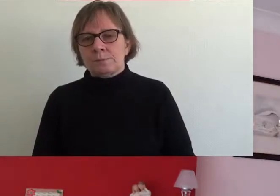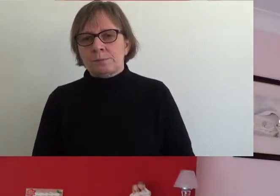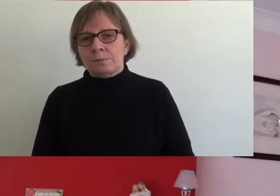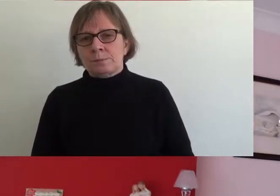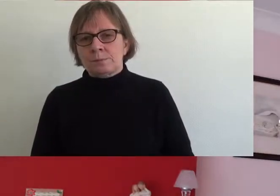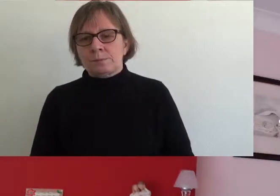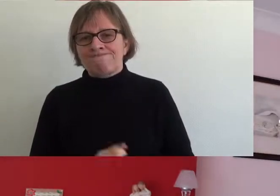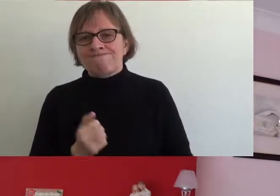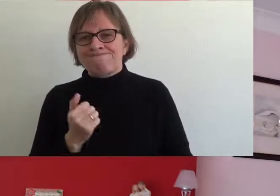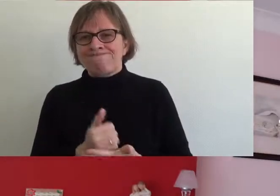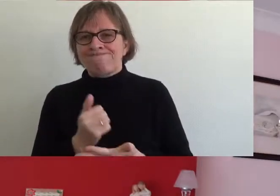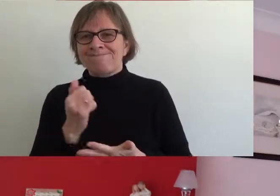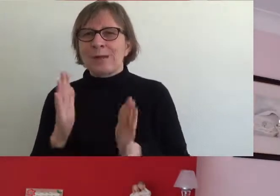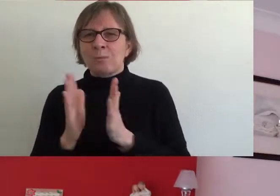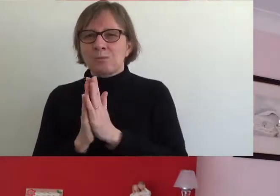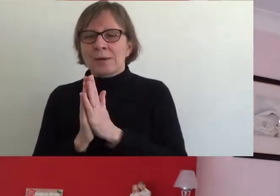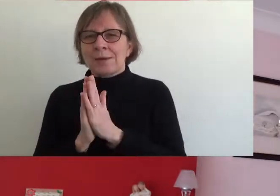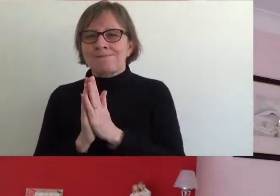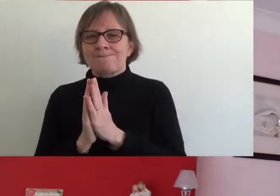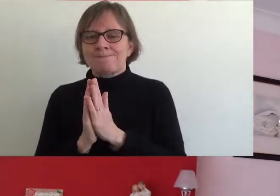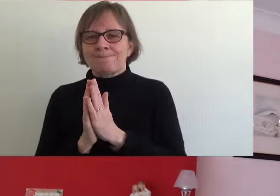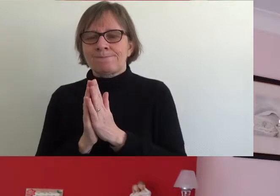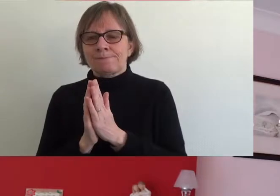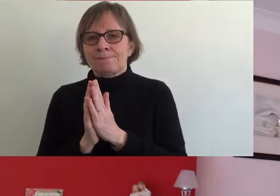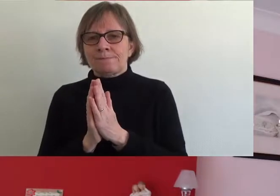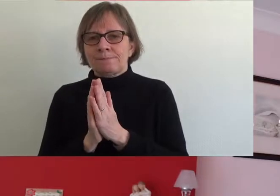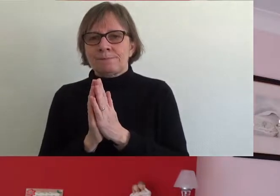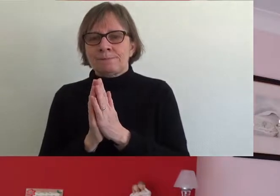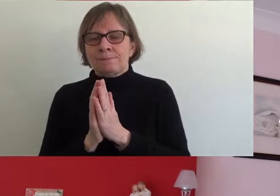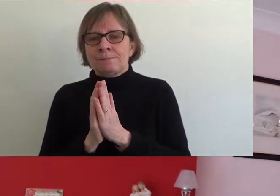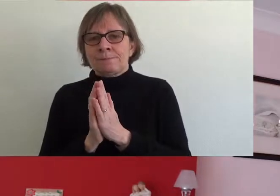That's brilliant. Let's pray together.